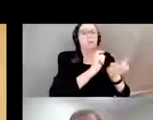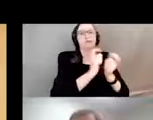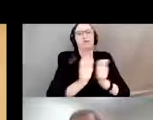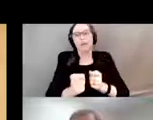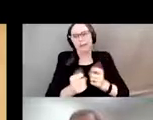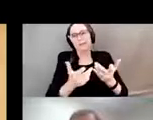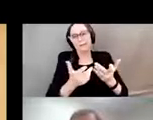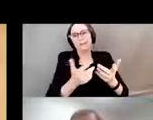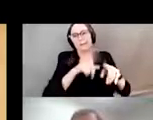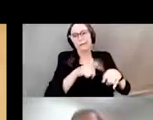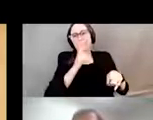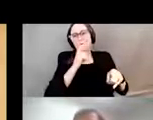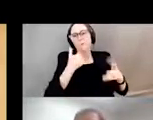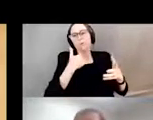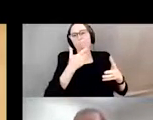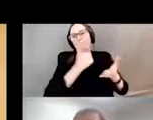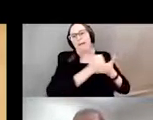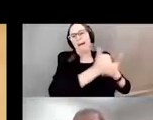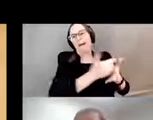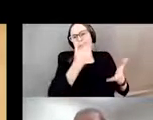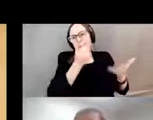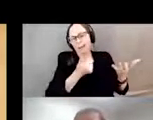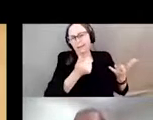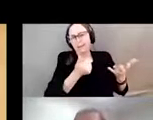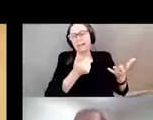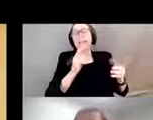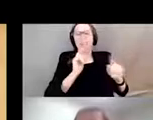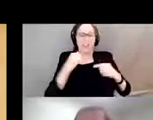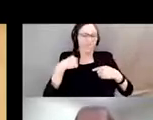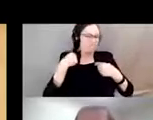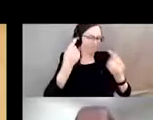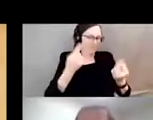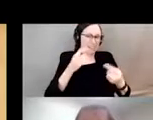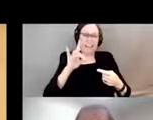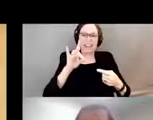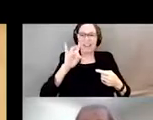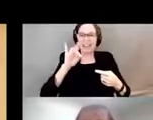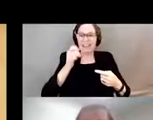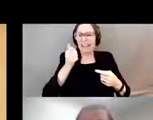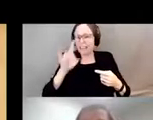start in 1850 and go all the way to 2020.